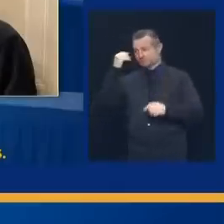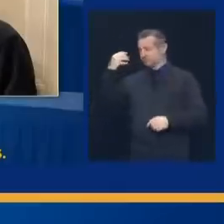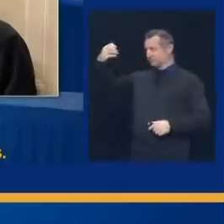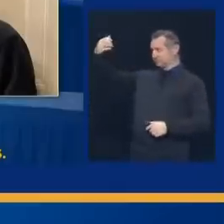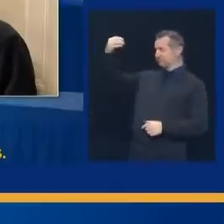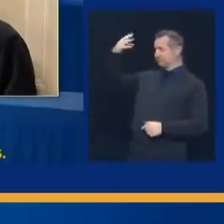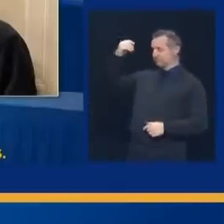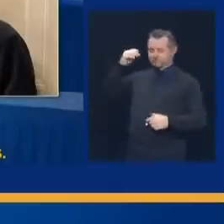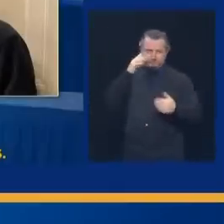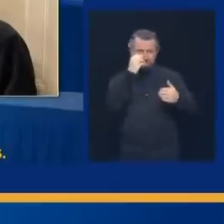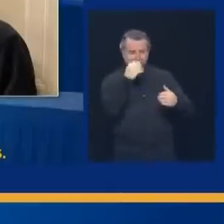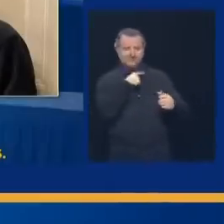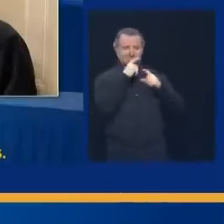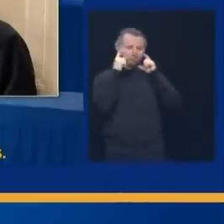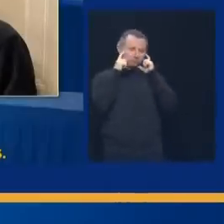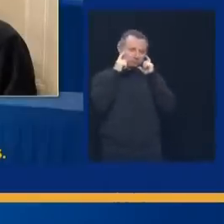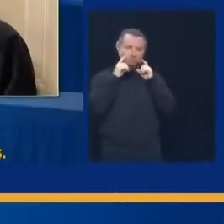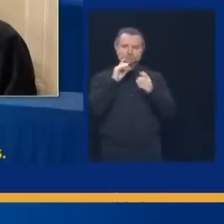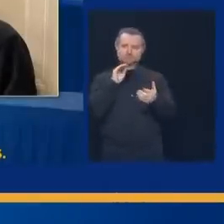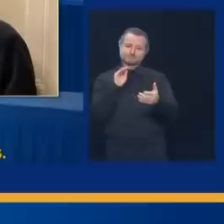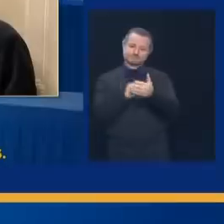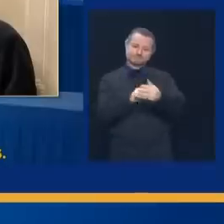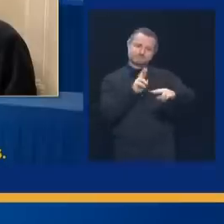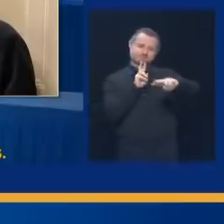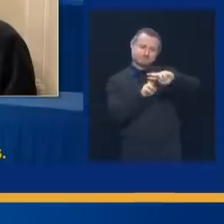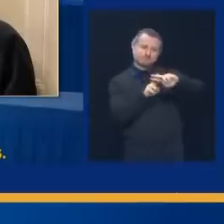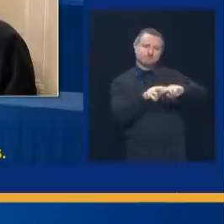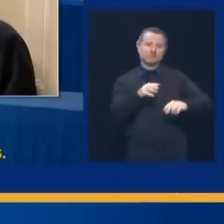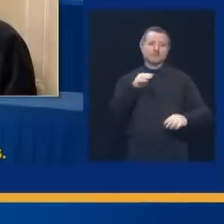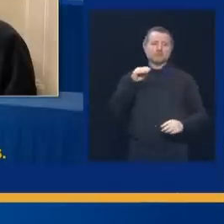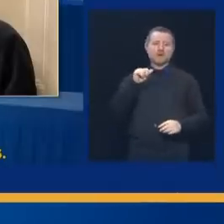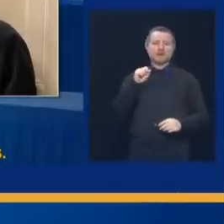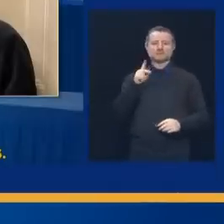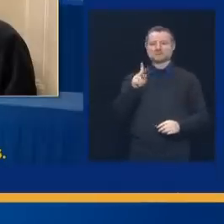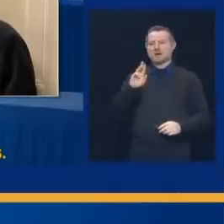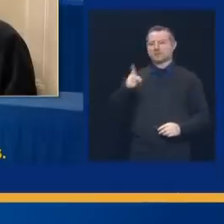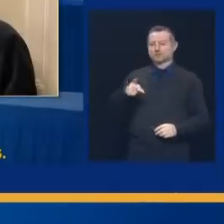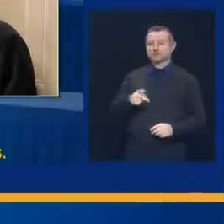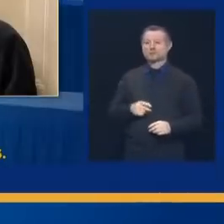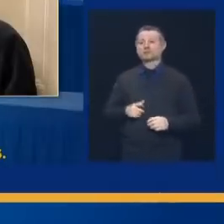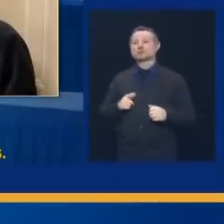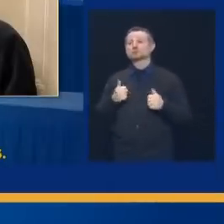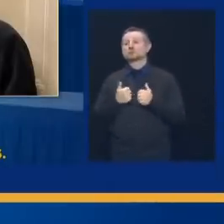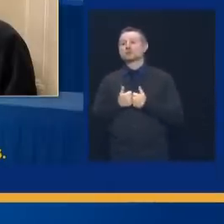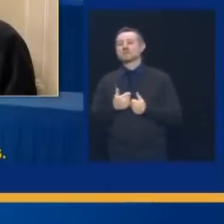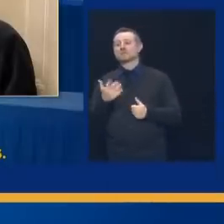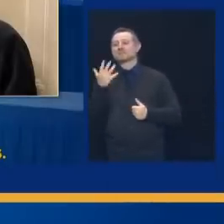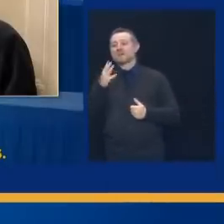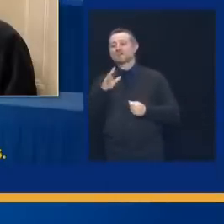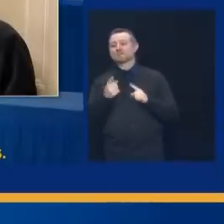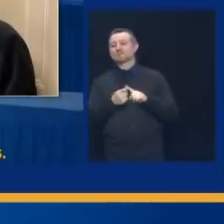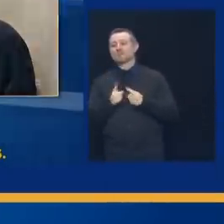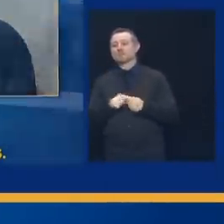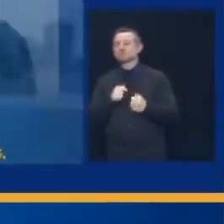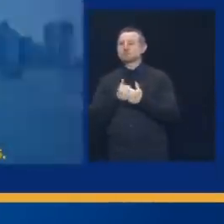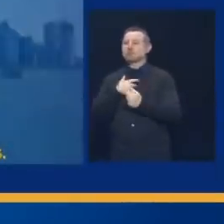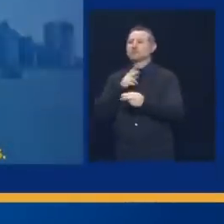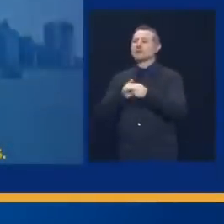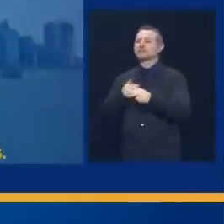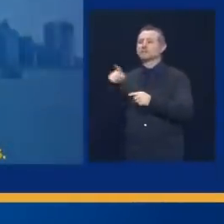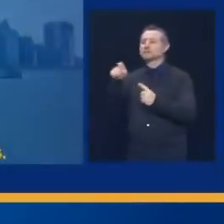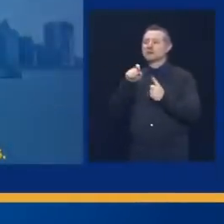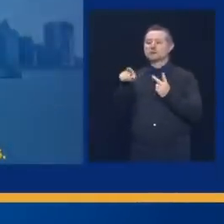they hashtag Mask Up, and challenging 5 friends to do the same. The 5-friend challenge.